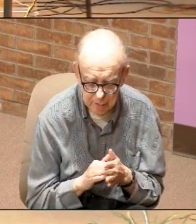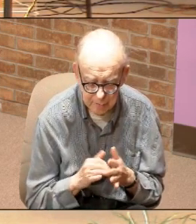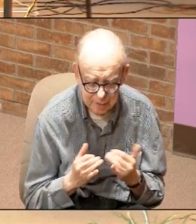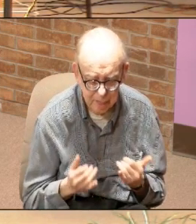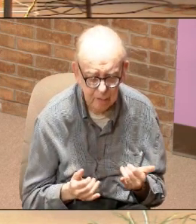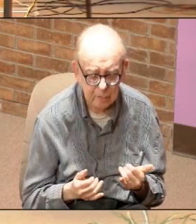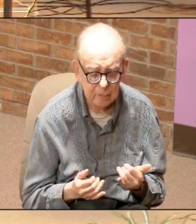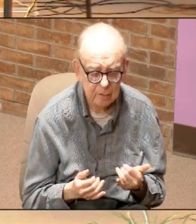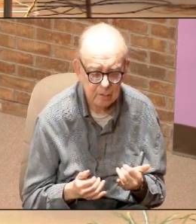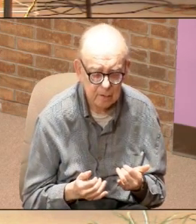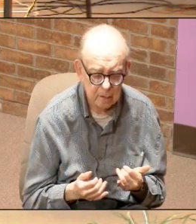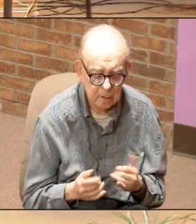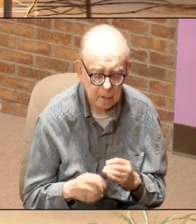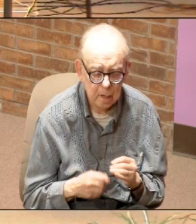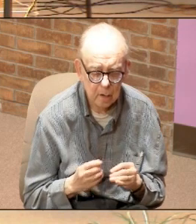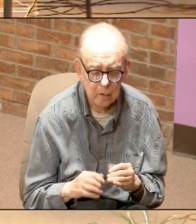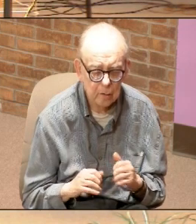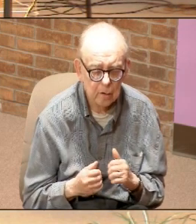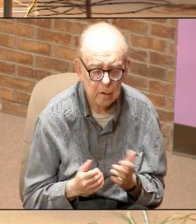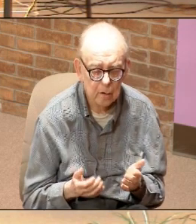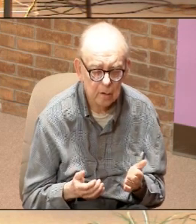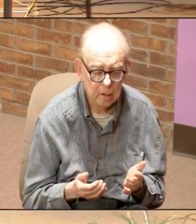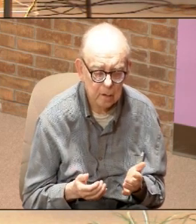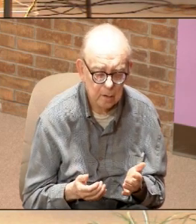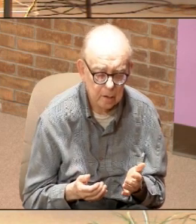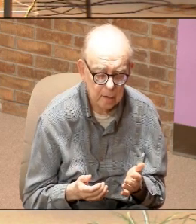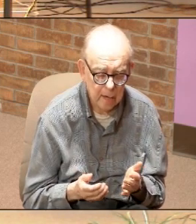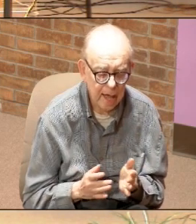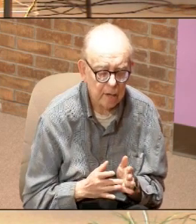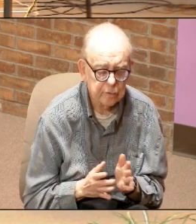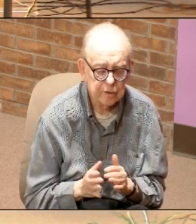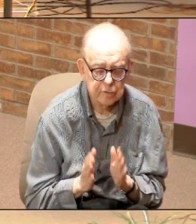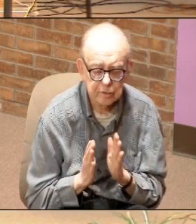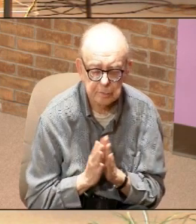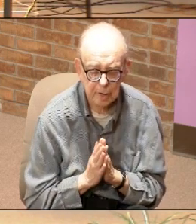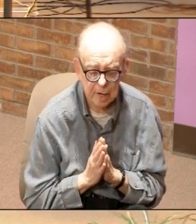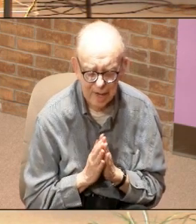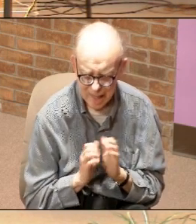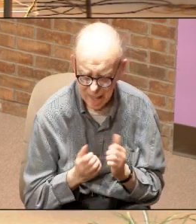that today, about how he prayed.